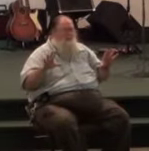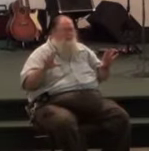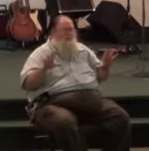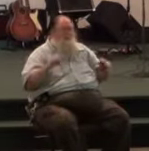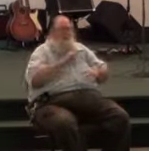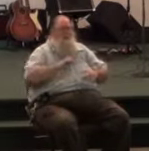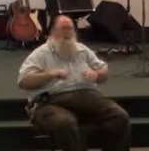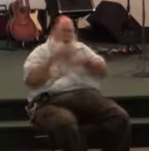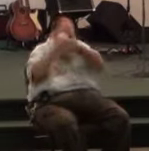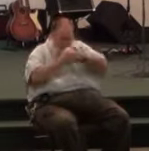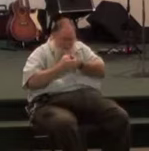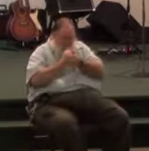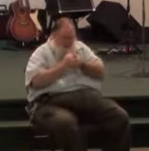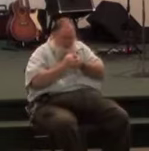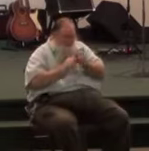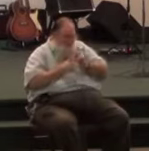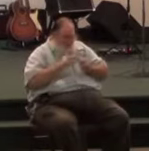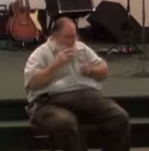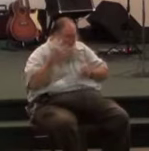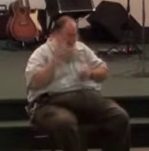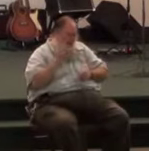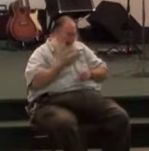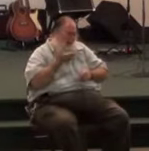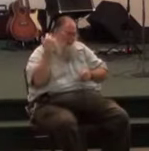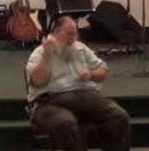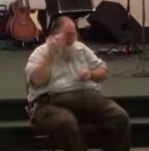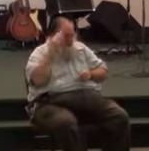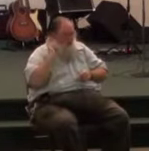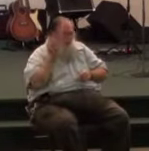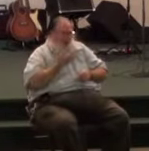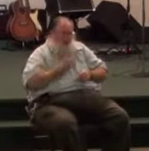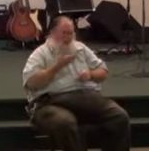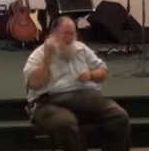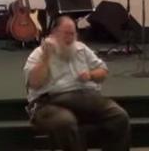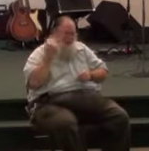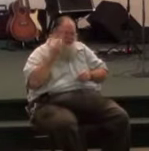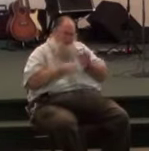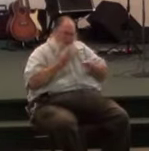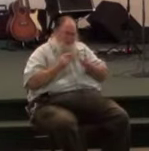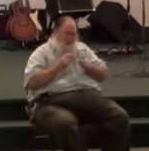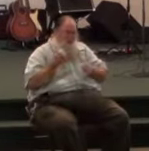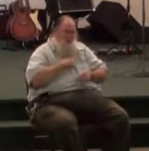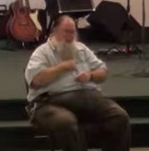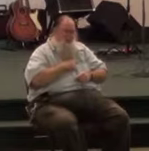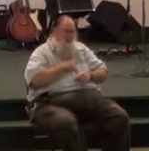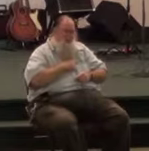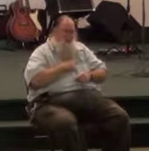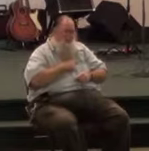And Lord, help us. There are people that see our past, they know our past, and they're judgmental toward us.